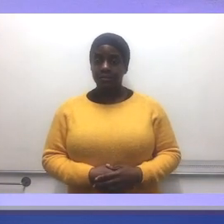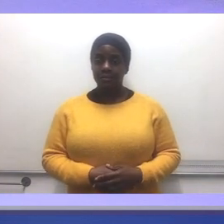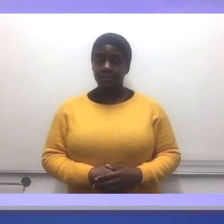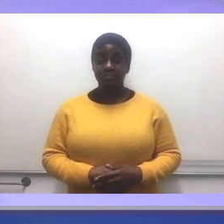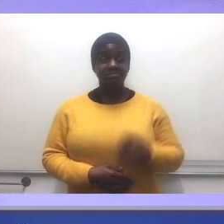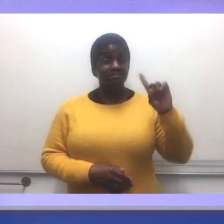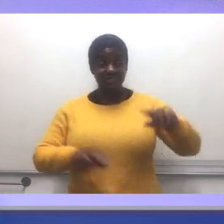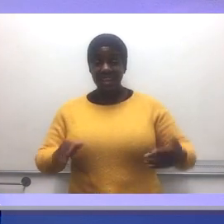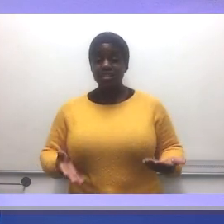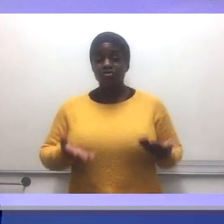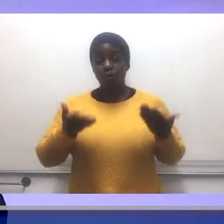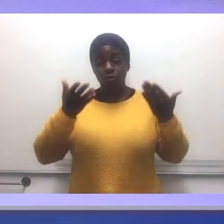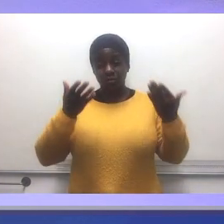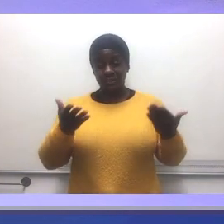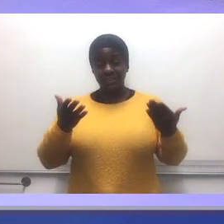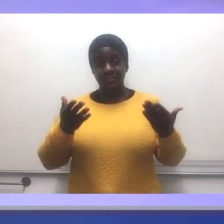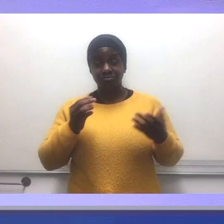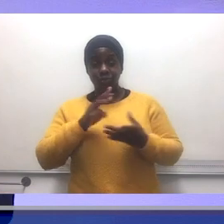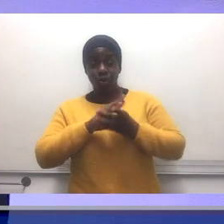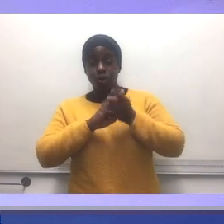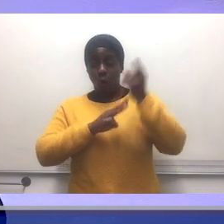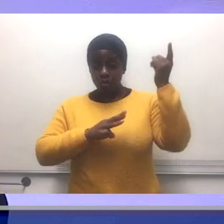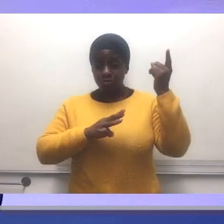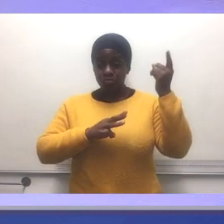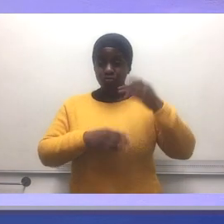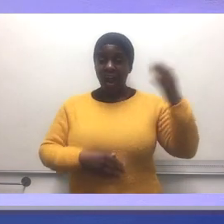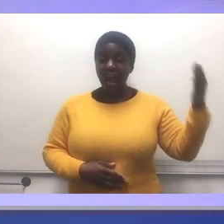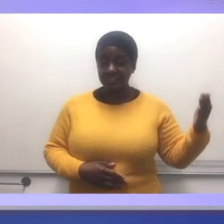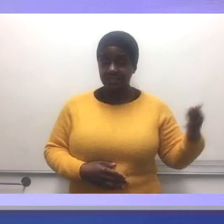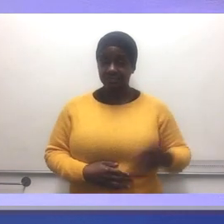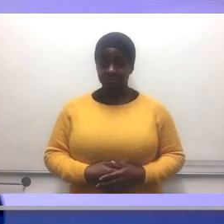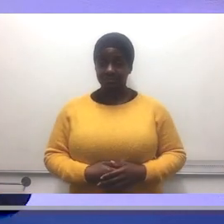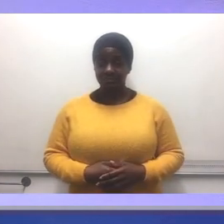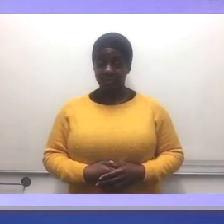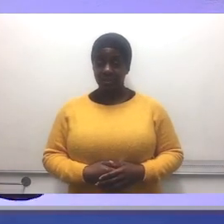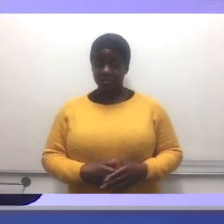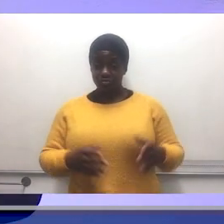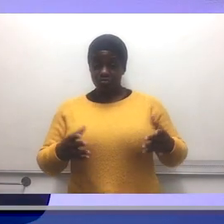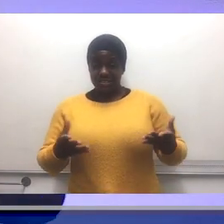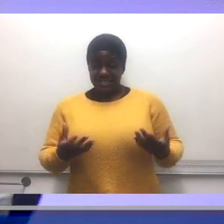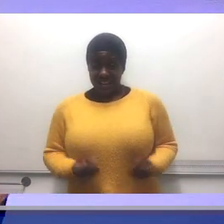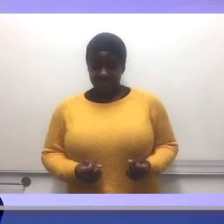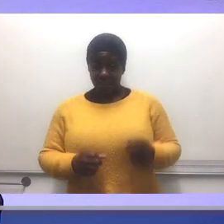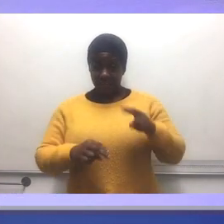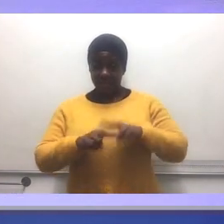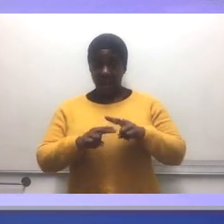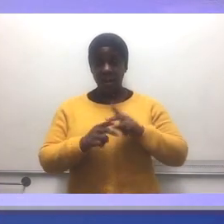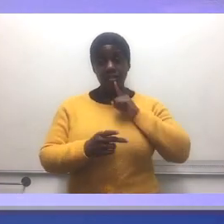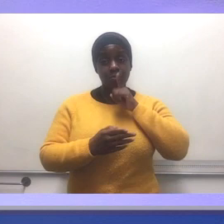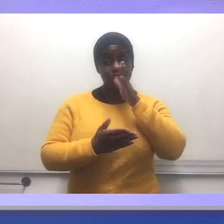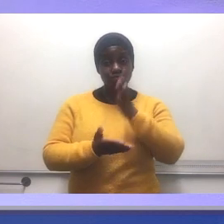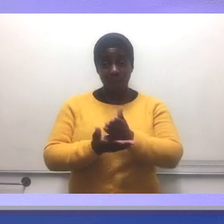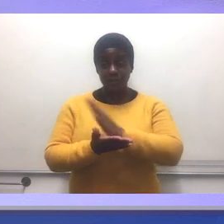right hand of God, and having received from the Father the promise of the Holy